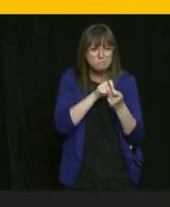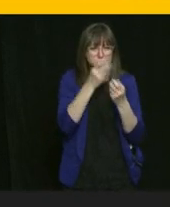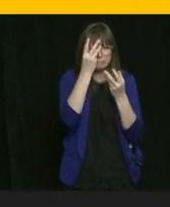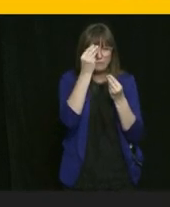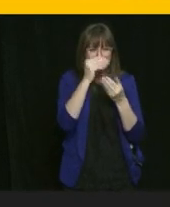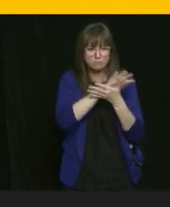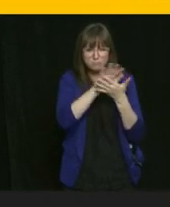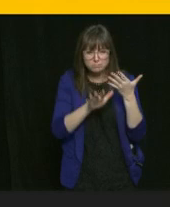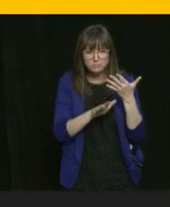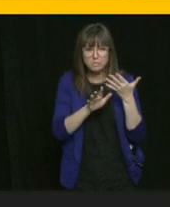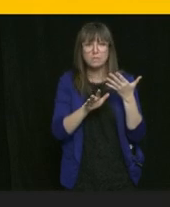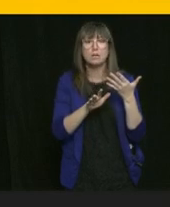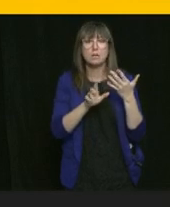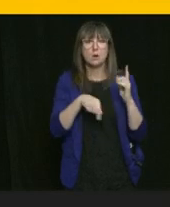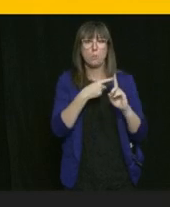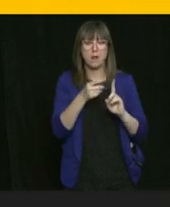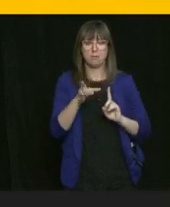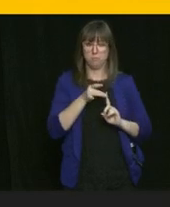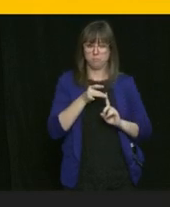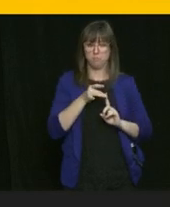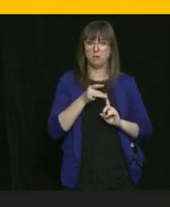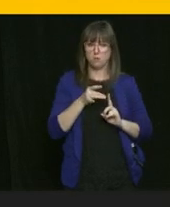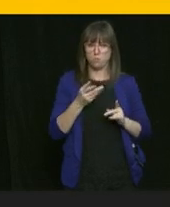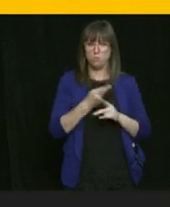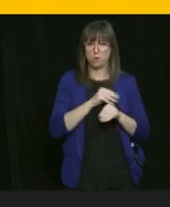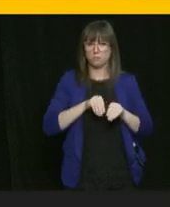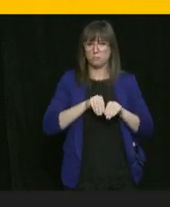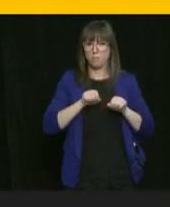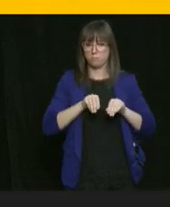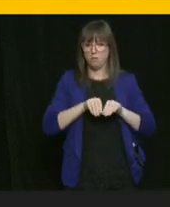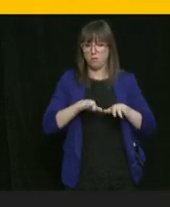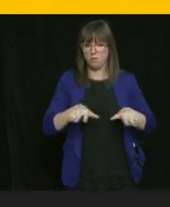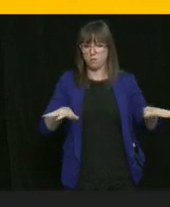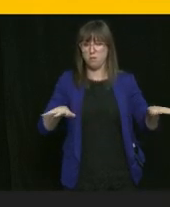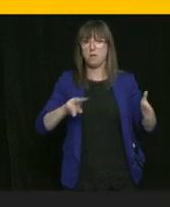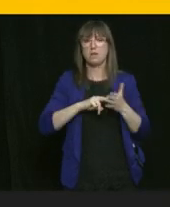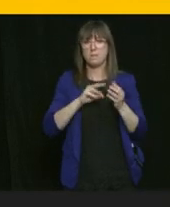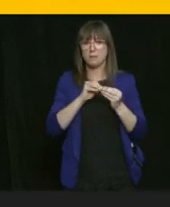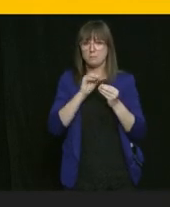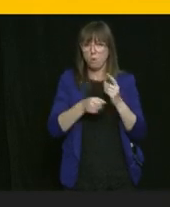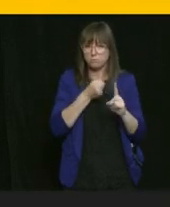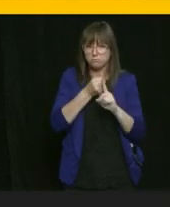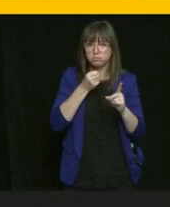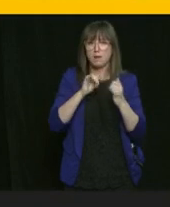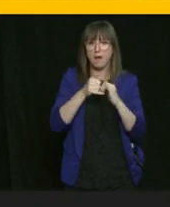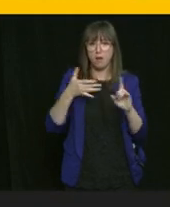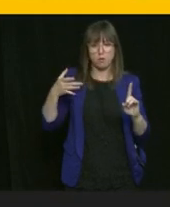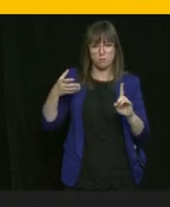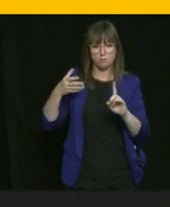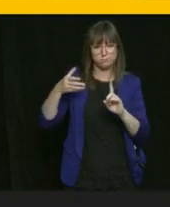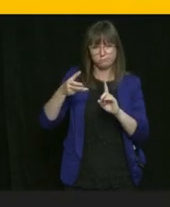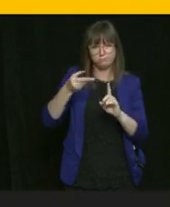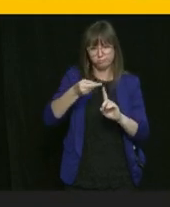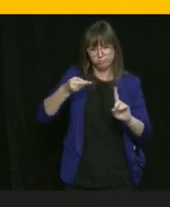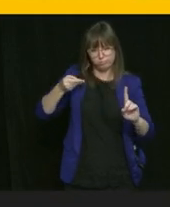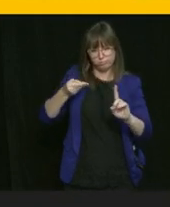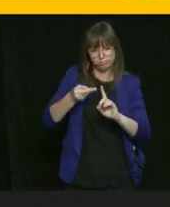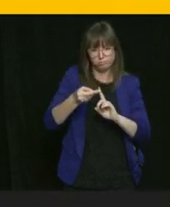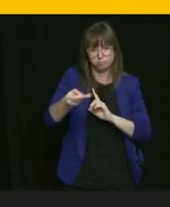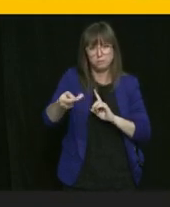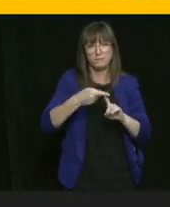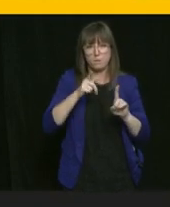have been the most infectious, further strengthening the impact and accuracy of this app. As always, these new